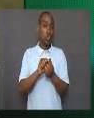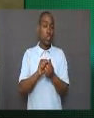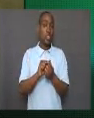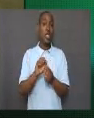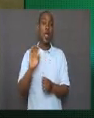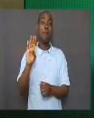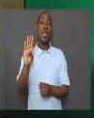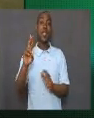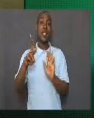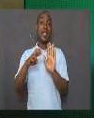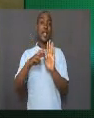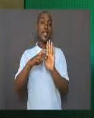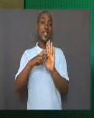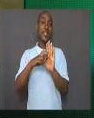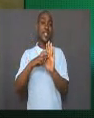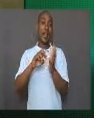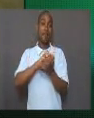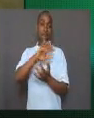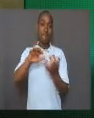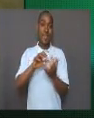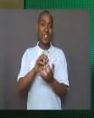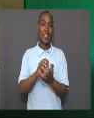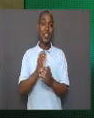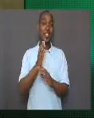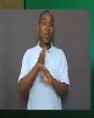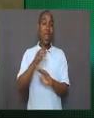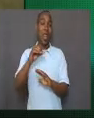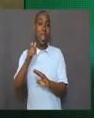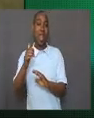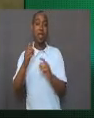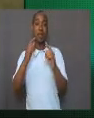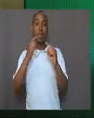Benedict's reagent in another test tube.